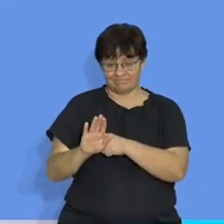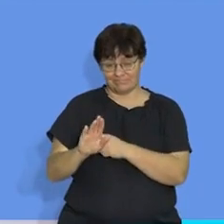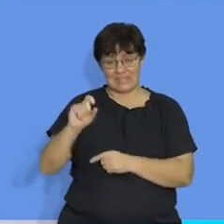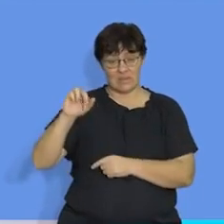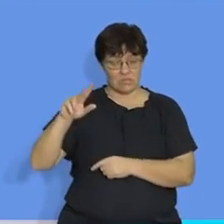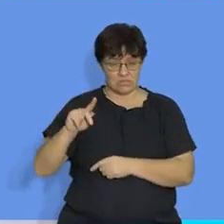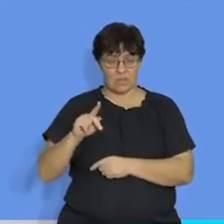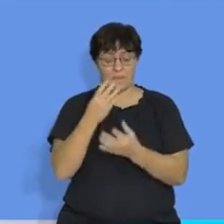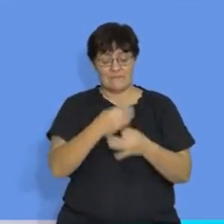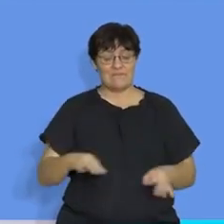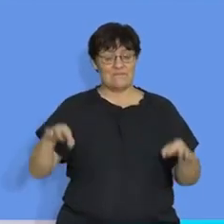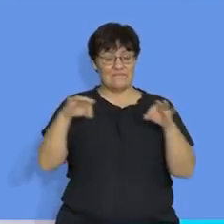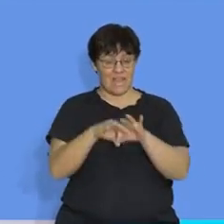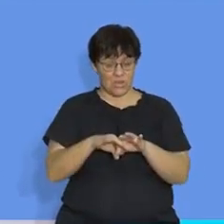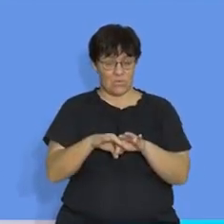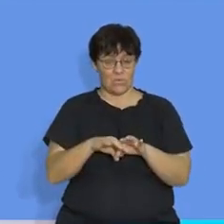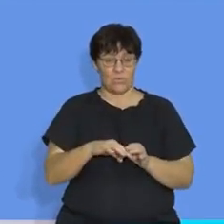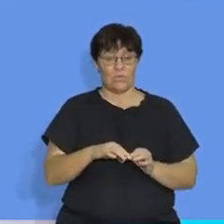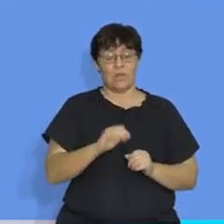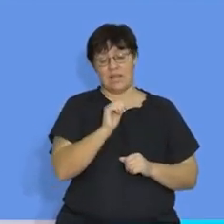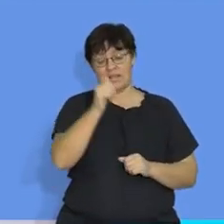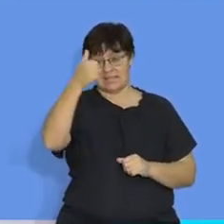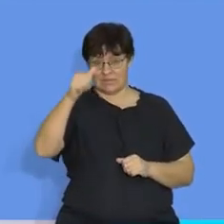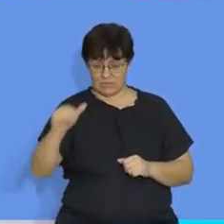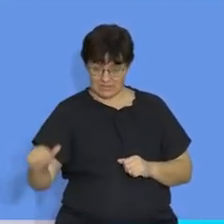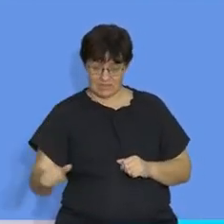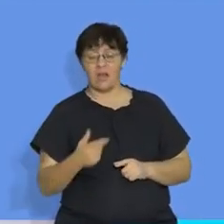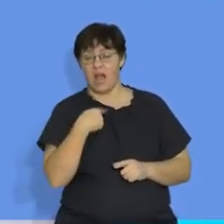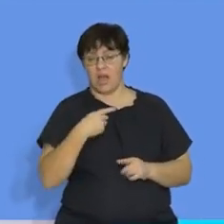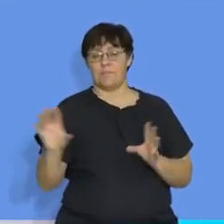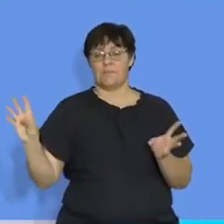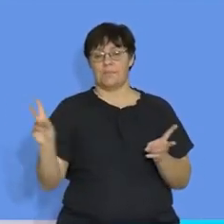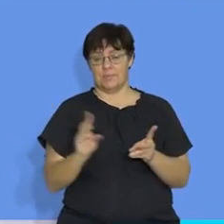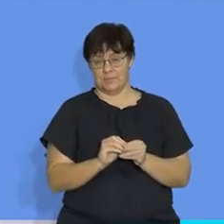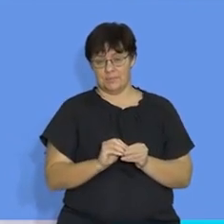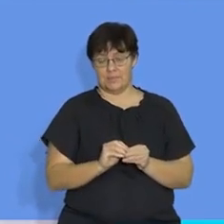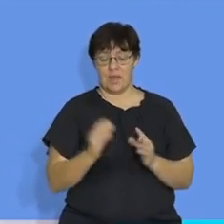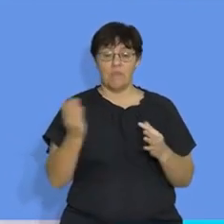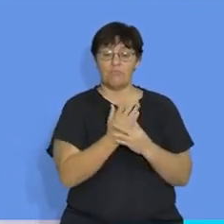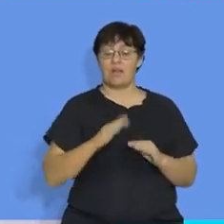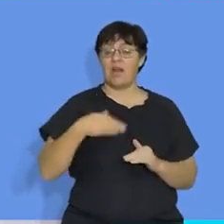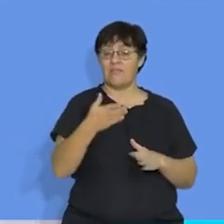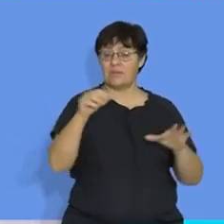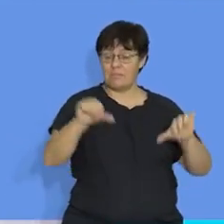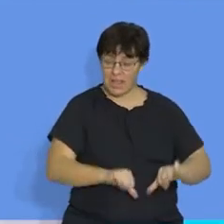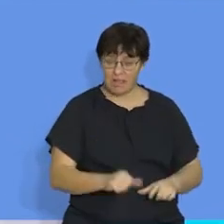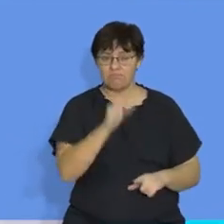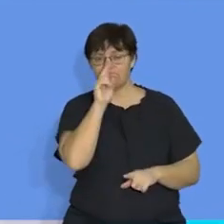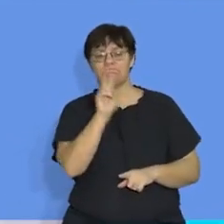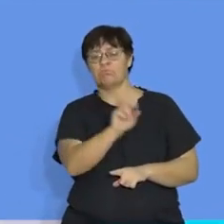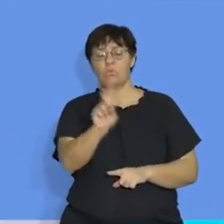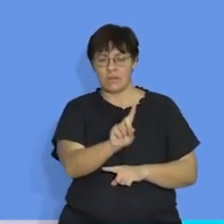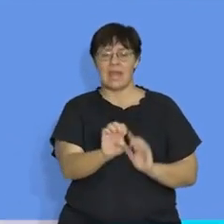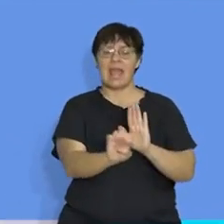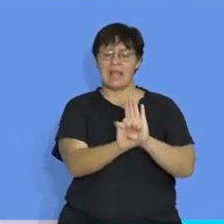when I add the values of a geometric sequence together. After the break, I'm going to look at